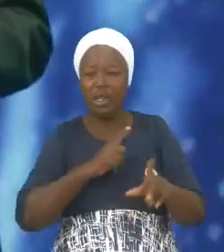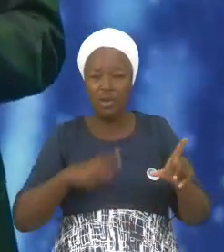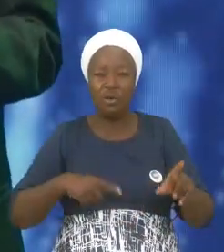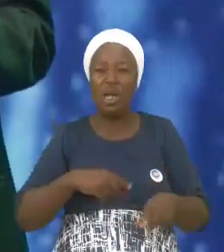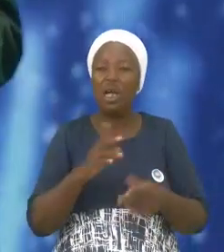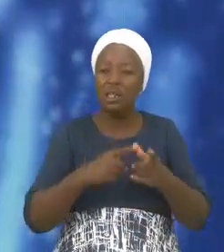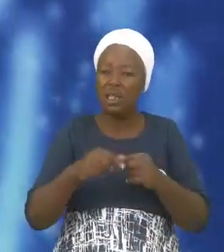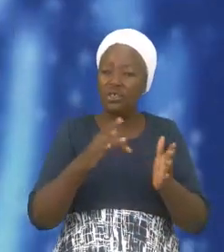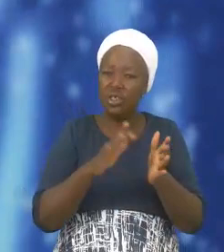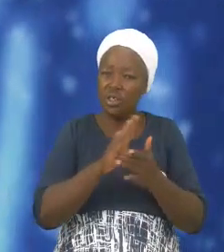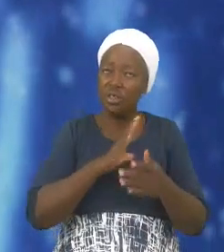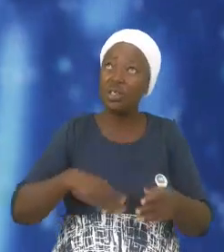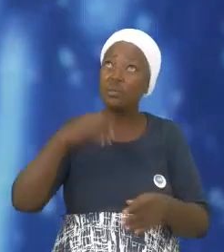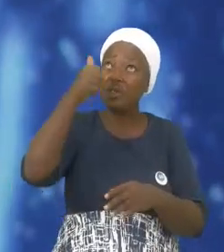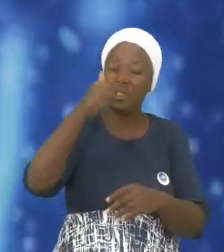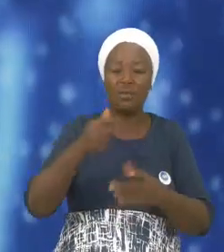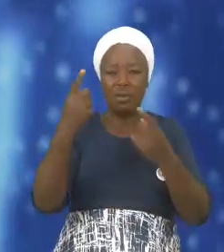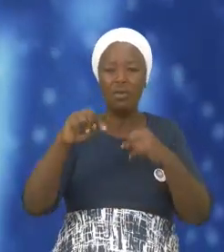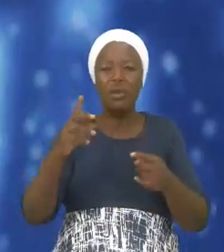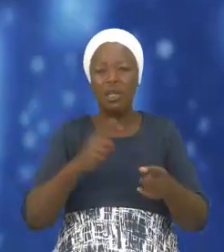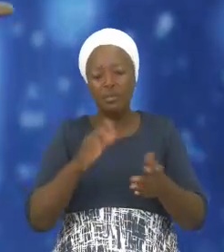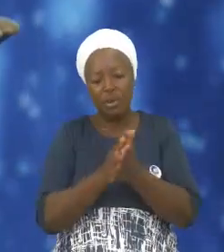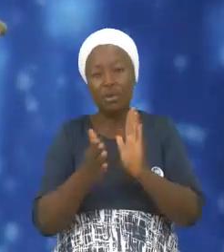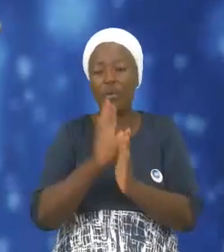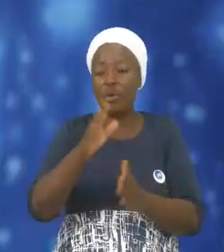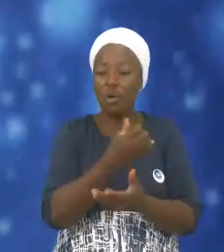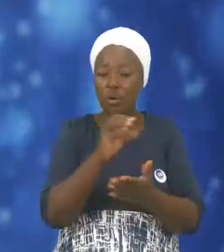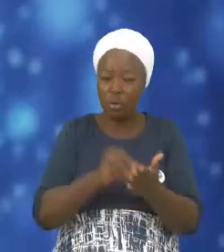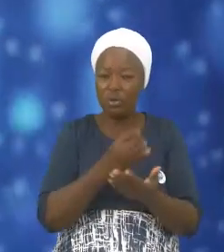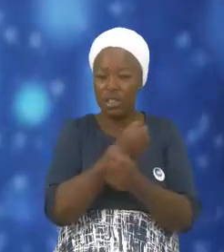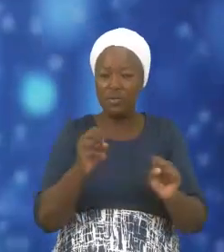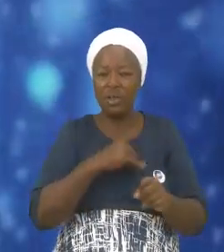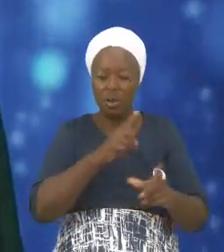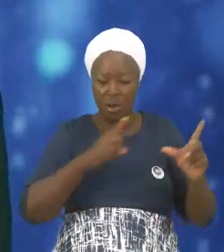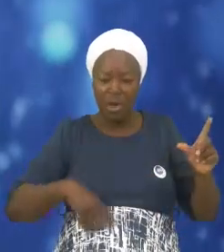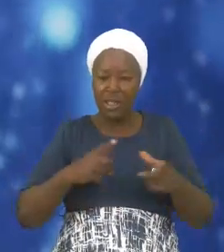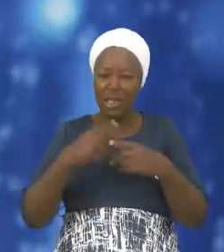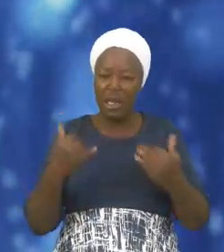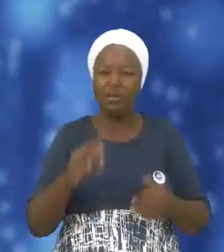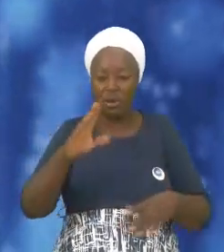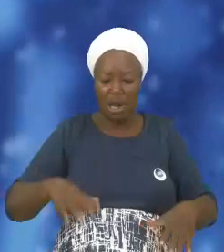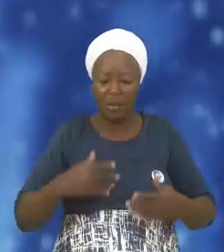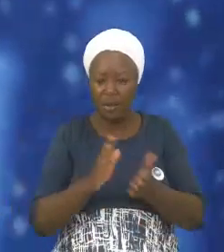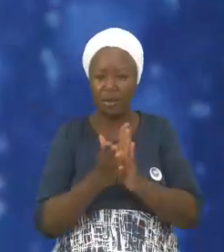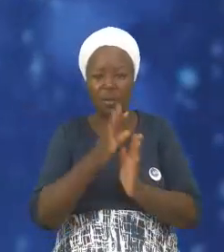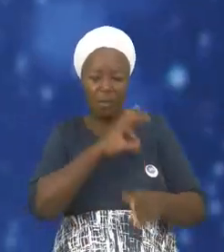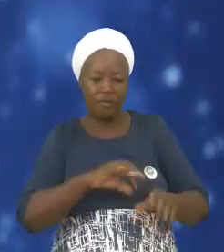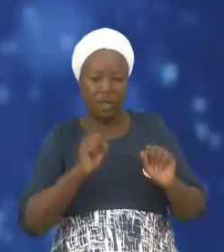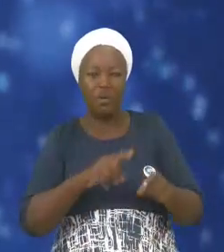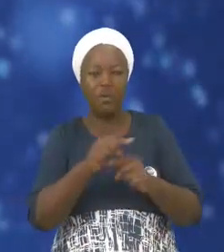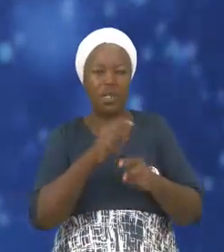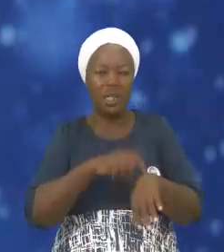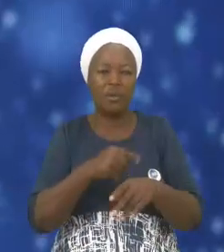Jesus Christ becomes your Savior and your Lord, and your life is now profitable when the times of refreshing